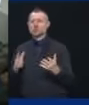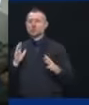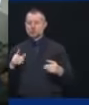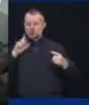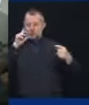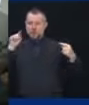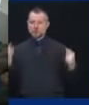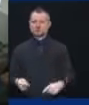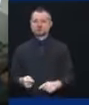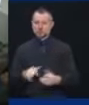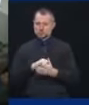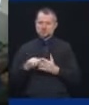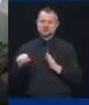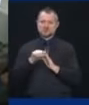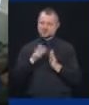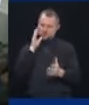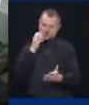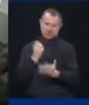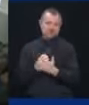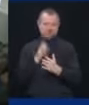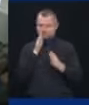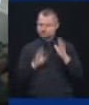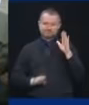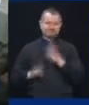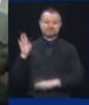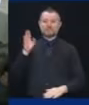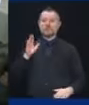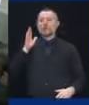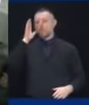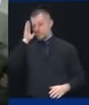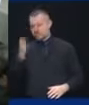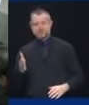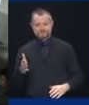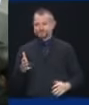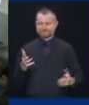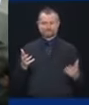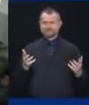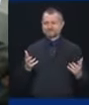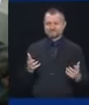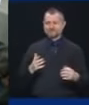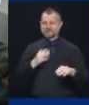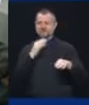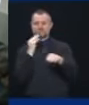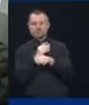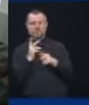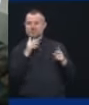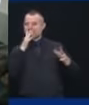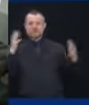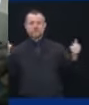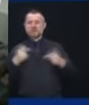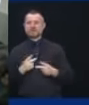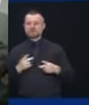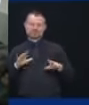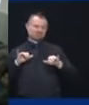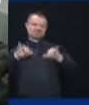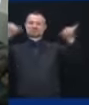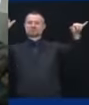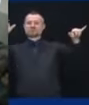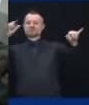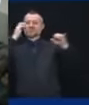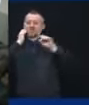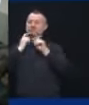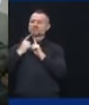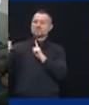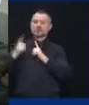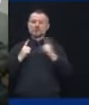recovery, and it would prevent people from coming back in terms of working remotely. And they also say that because people won't be